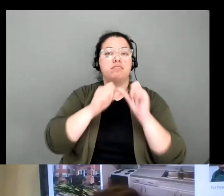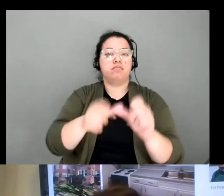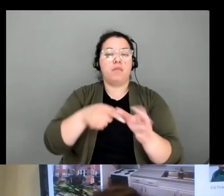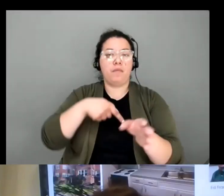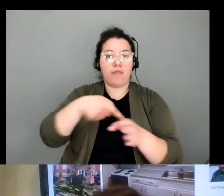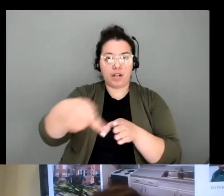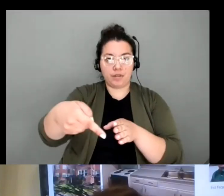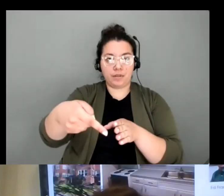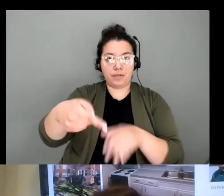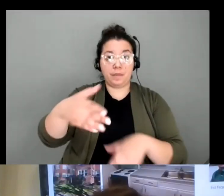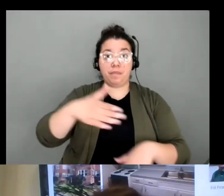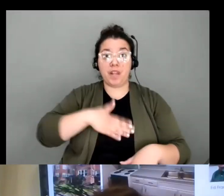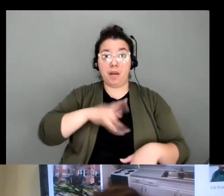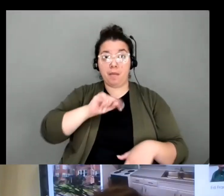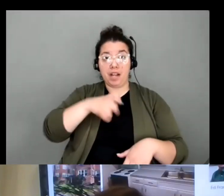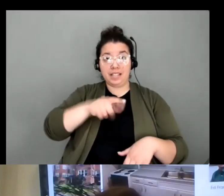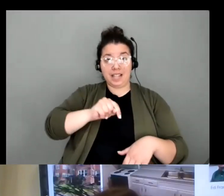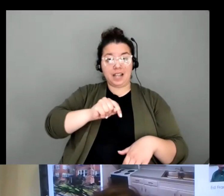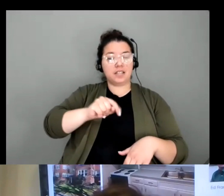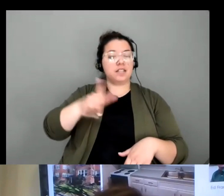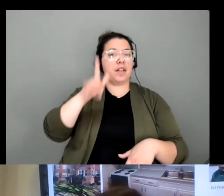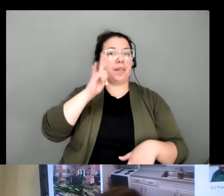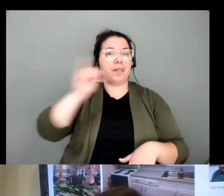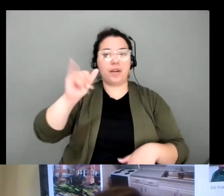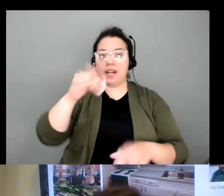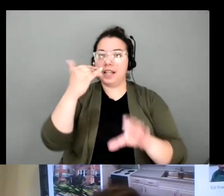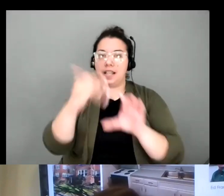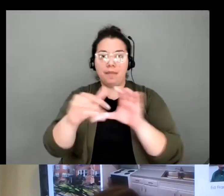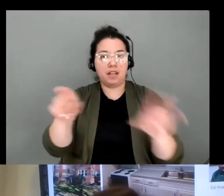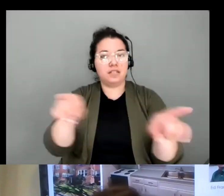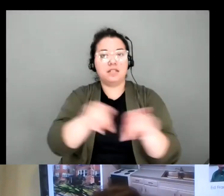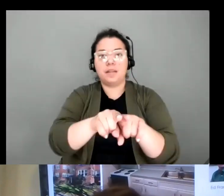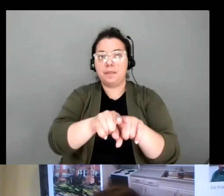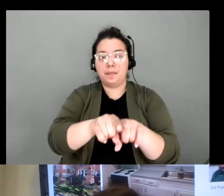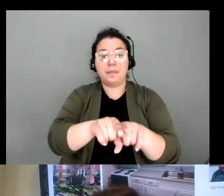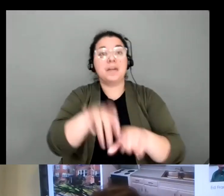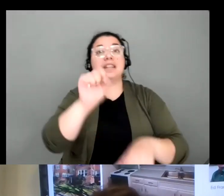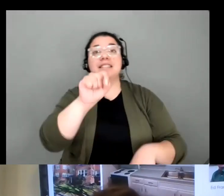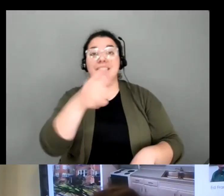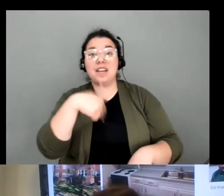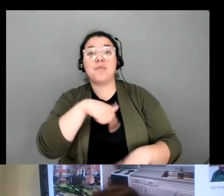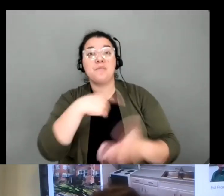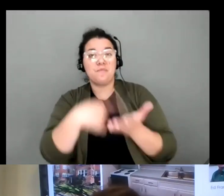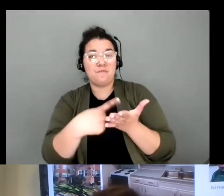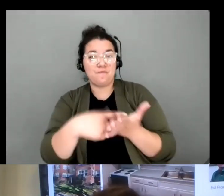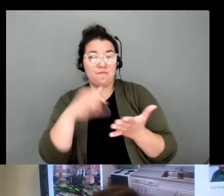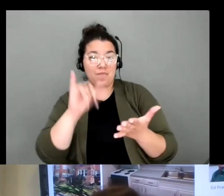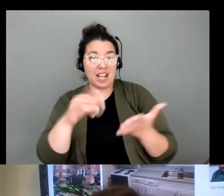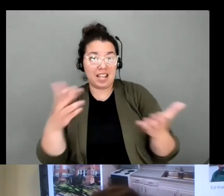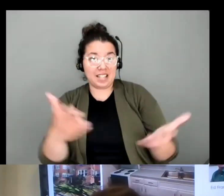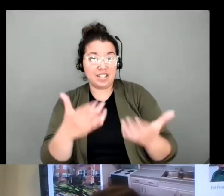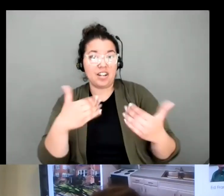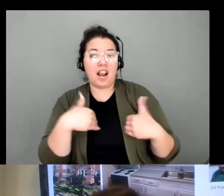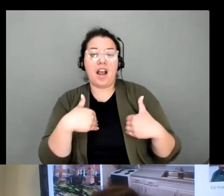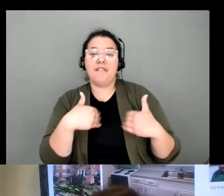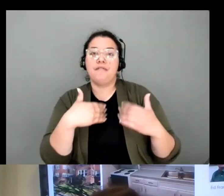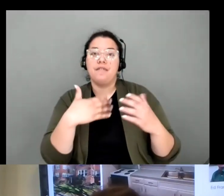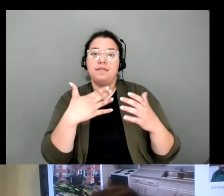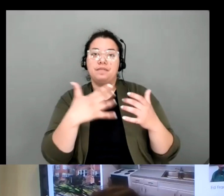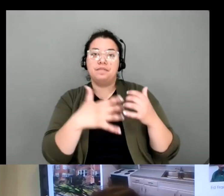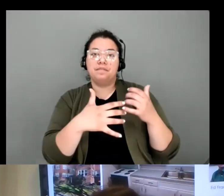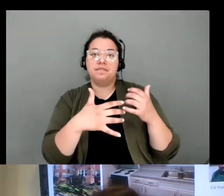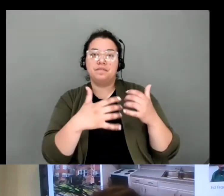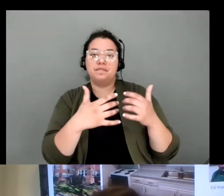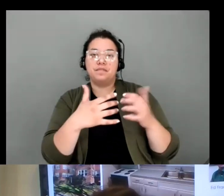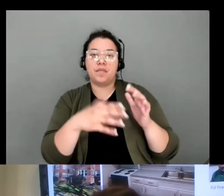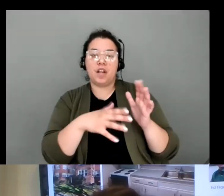write my text like I write an email. Ooh, and we talked about that a lot in here. And that's one of the worksheets also for the teachers. Texting like we would send